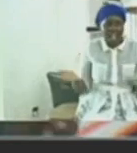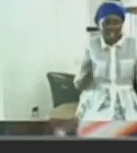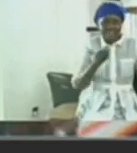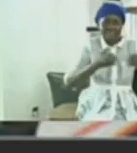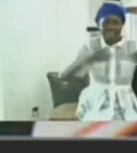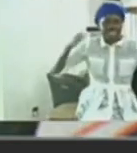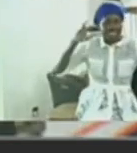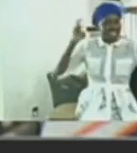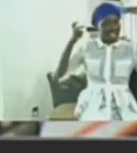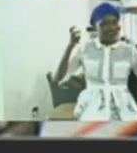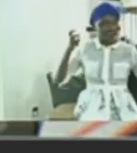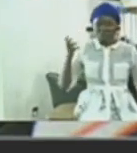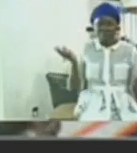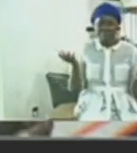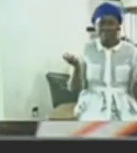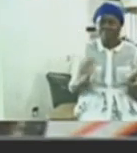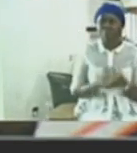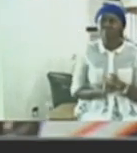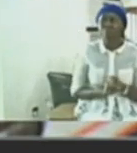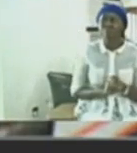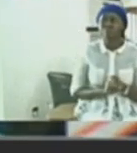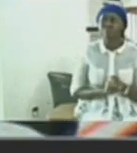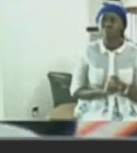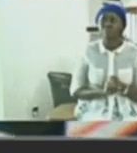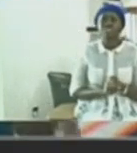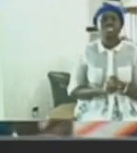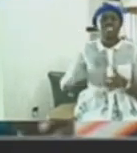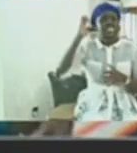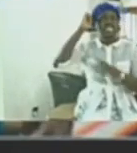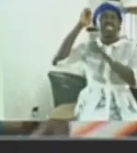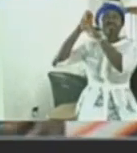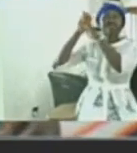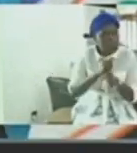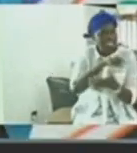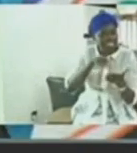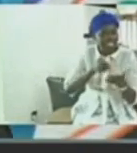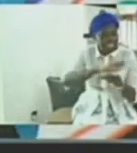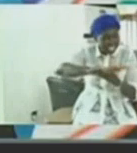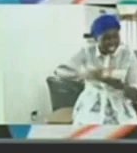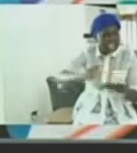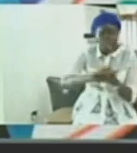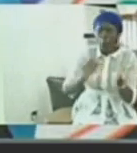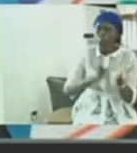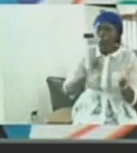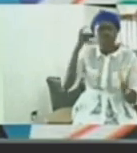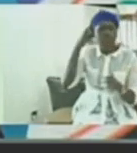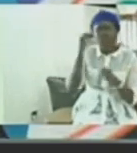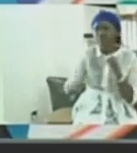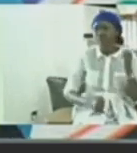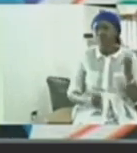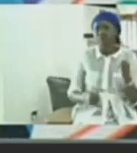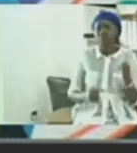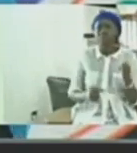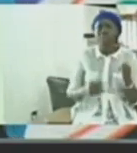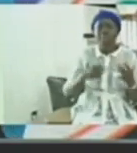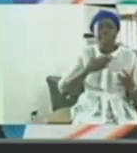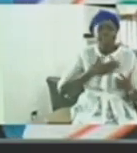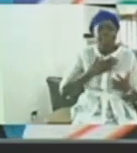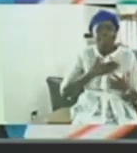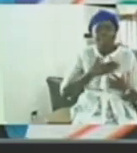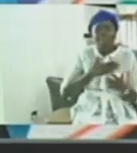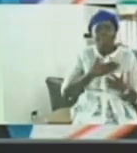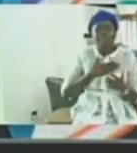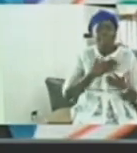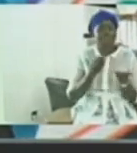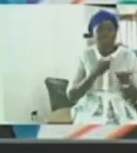He says to me clearly, you are to be pastor. My assignment is to pray for